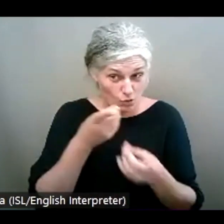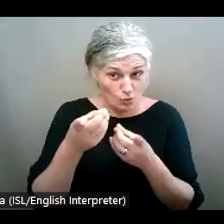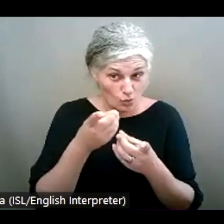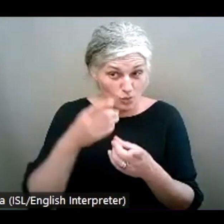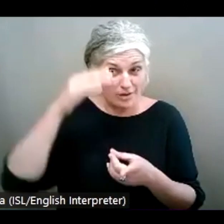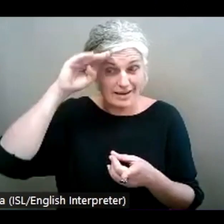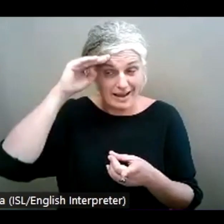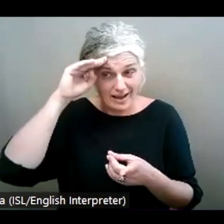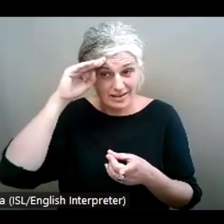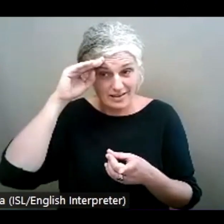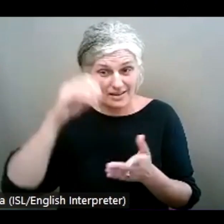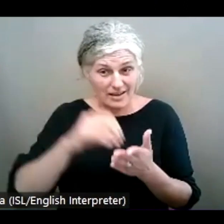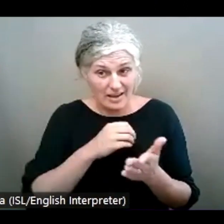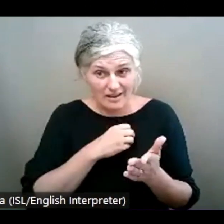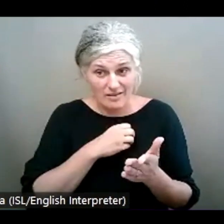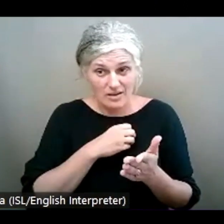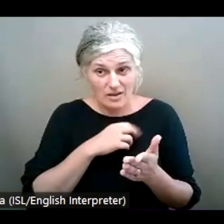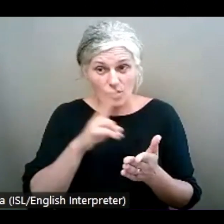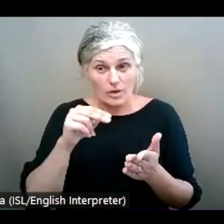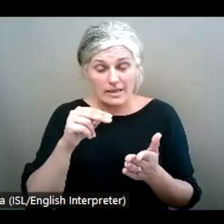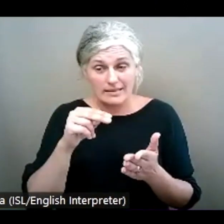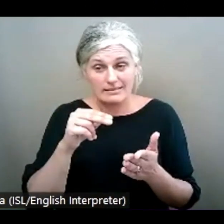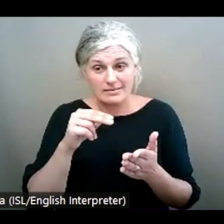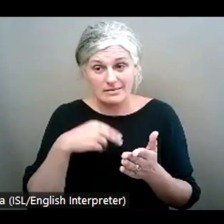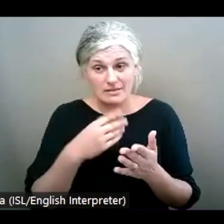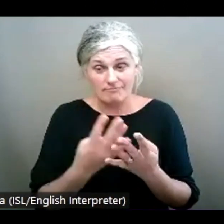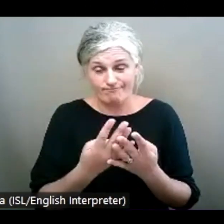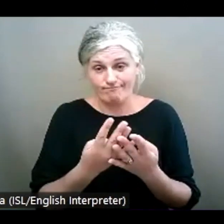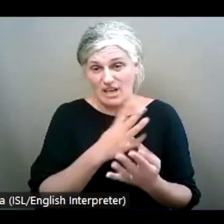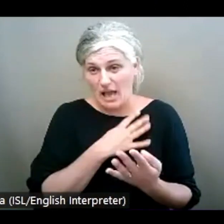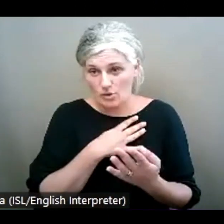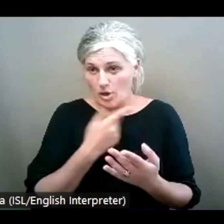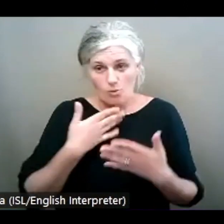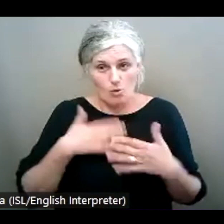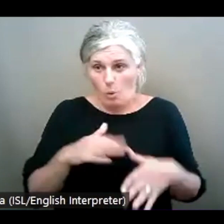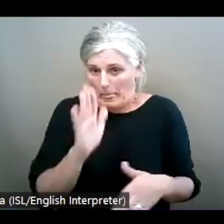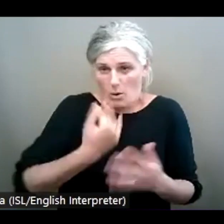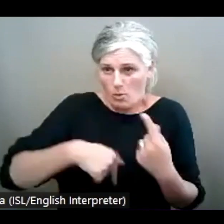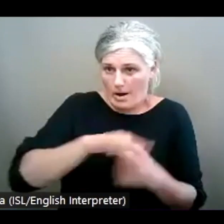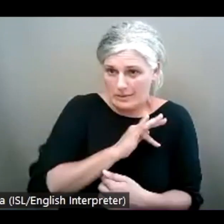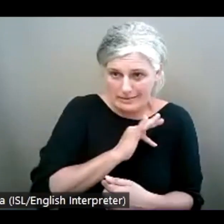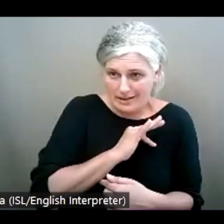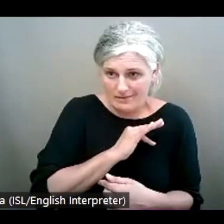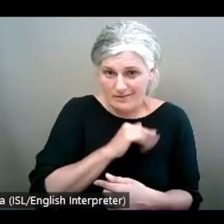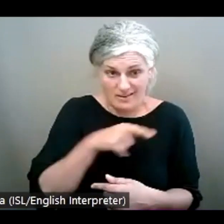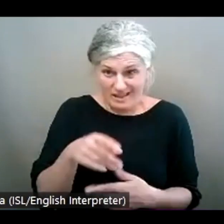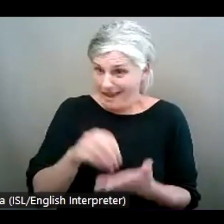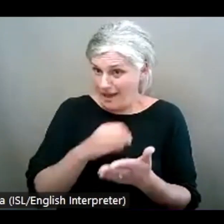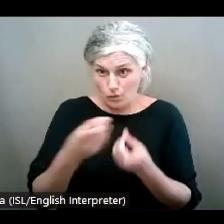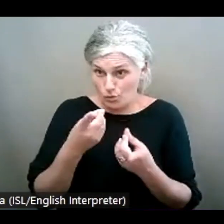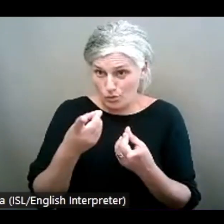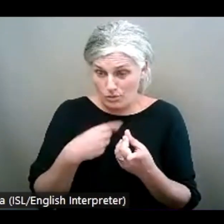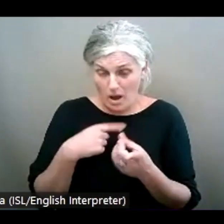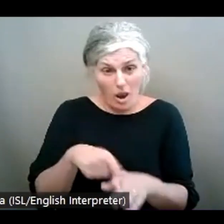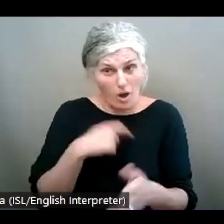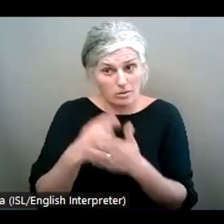seat at the UN Security Council now. We don't want to embarrass themselves when they don't want to rectify a thing. So this is law. They have to. It took them long